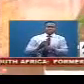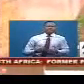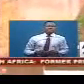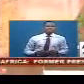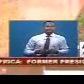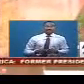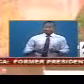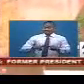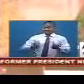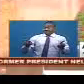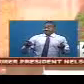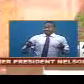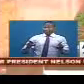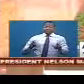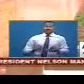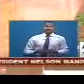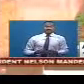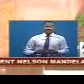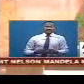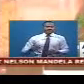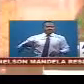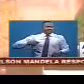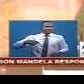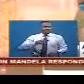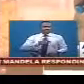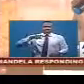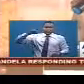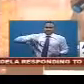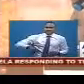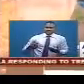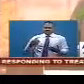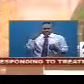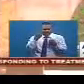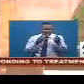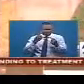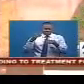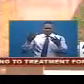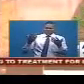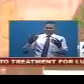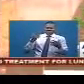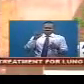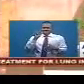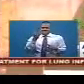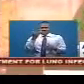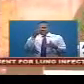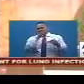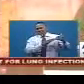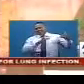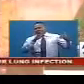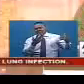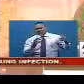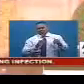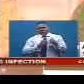available. But also, more importantly, we need to start looking beyond 2015, and that discourse has already begun